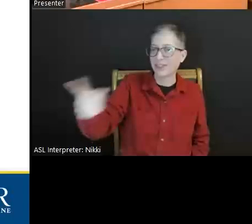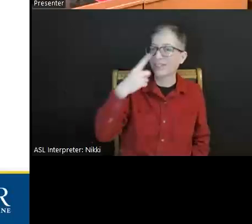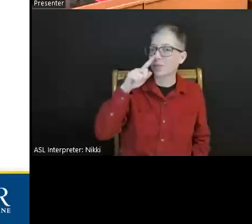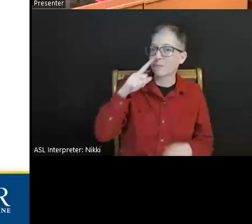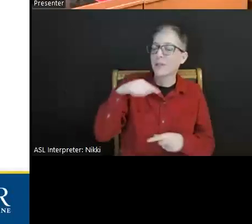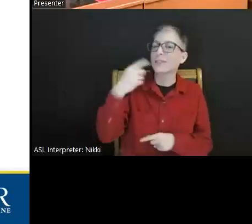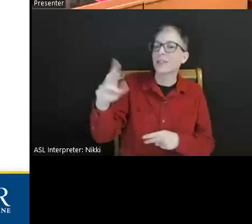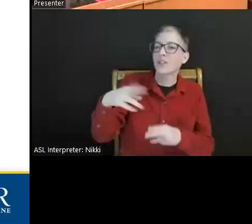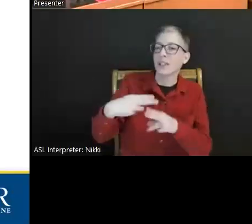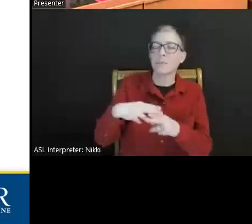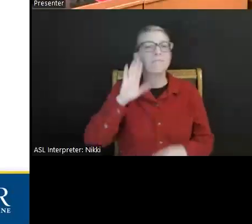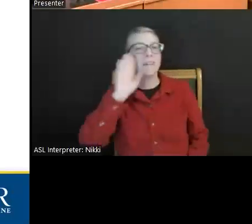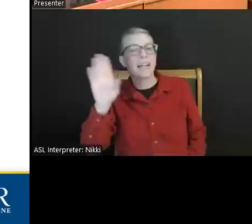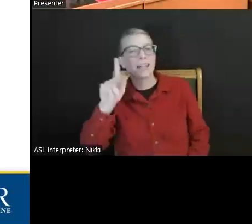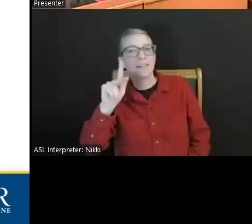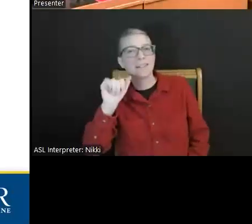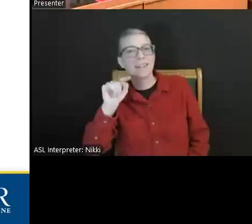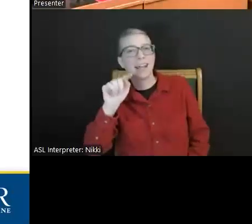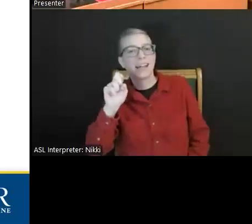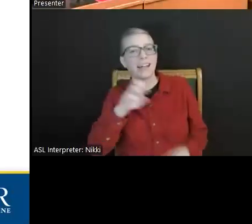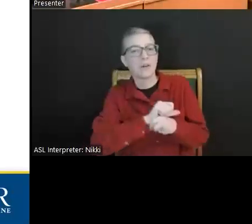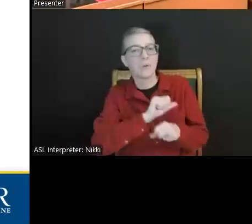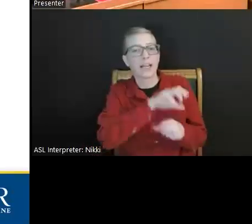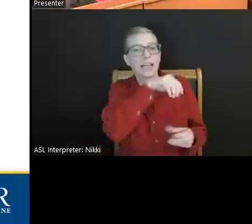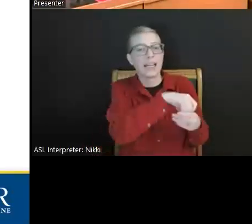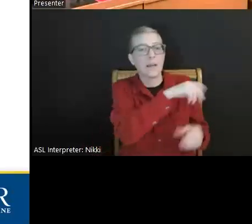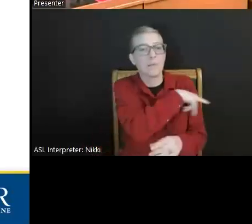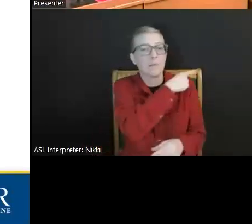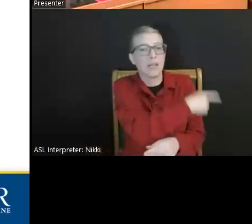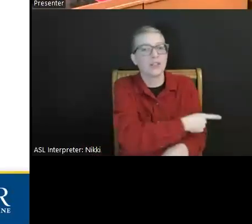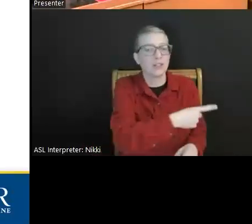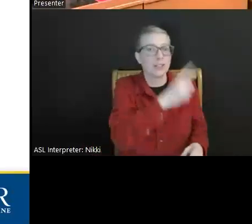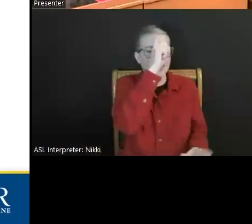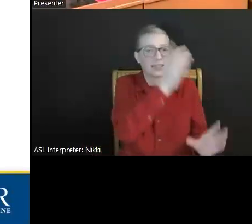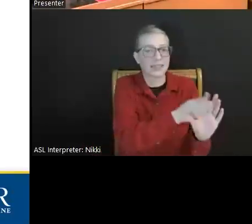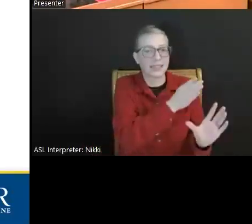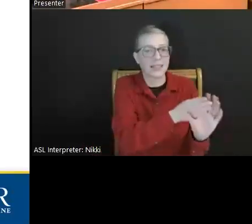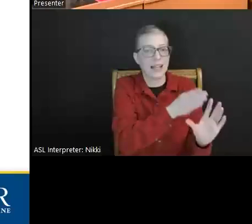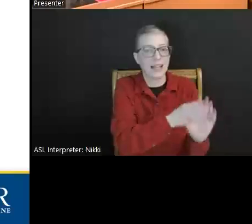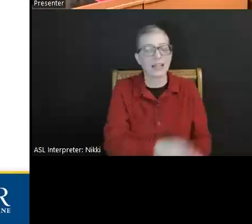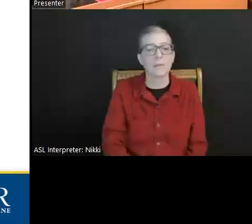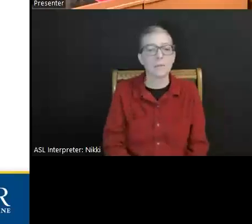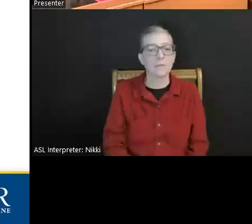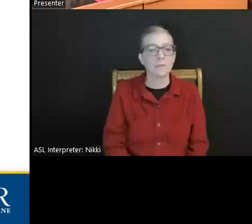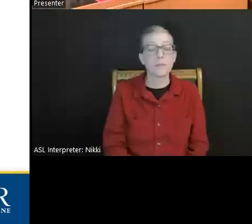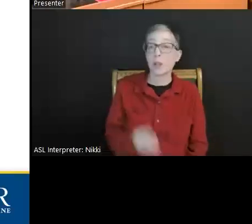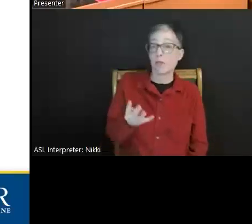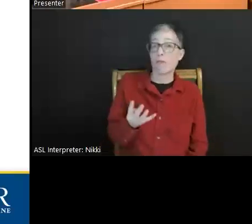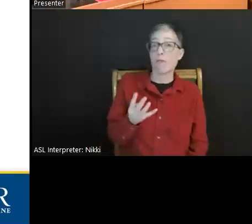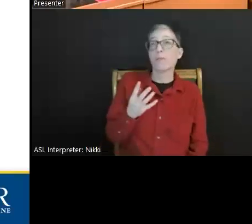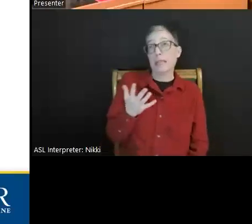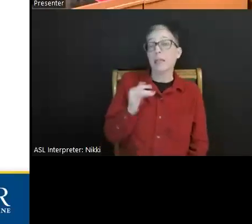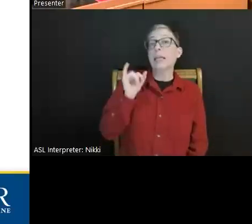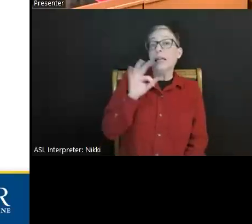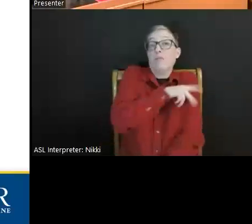please? I'm Katie. I work in adult inpatient psych on 39000. For patients that are already connected with strong ties